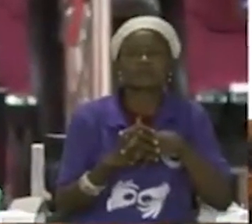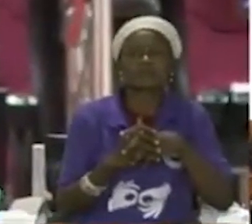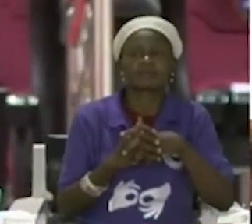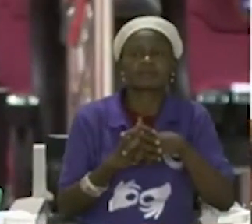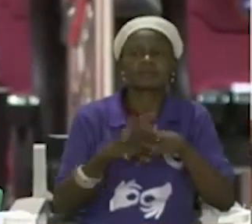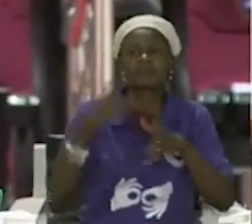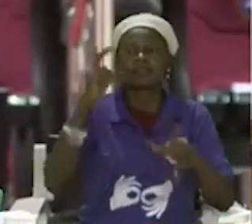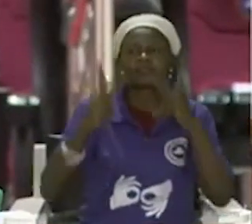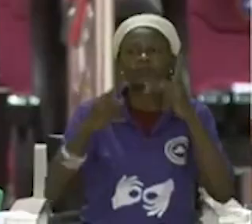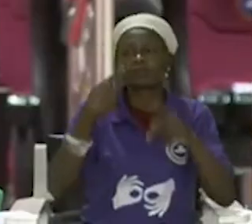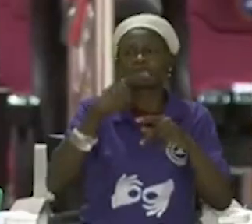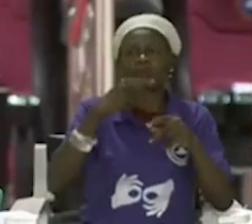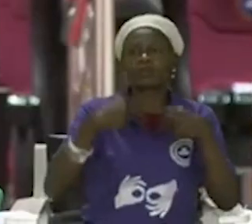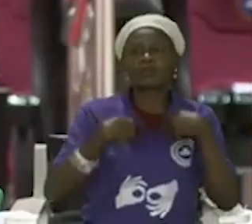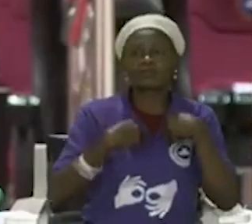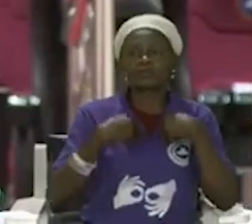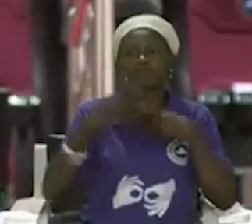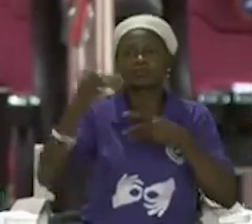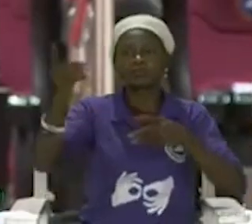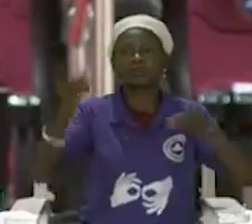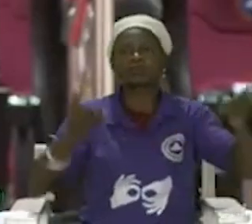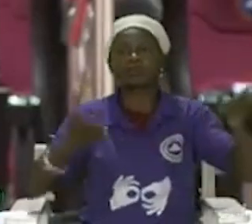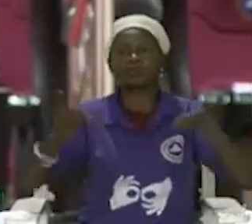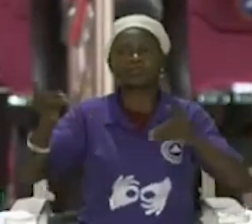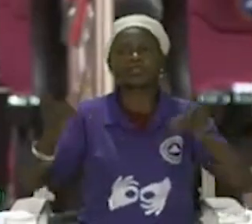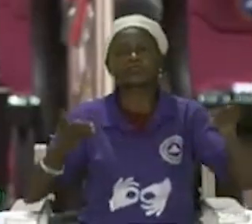People who have dominion,